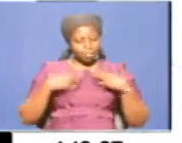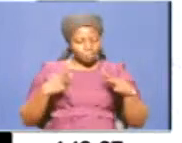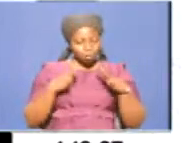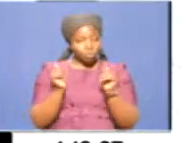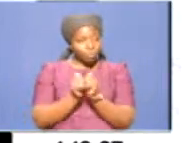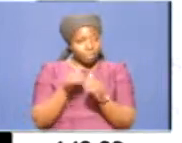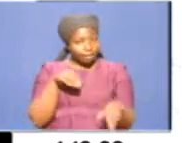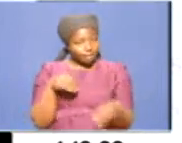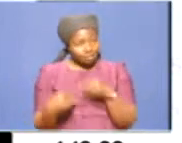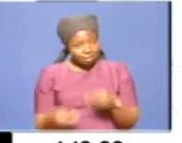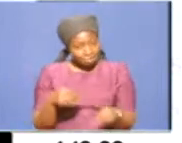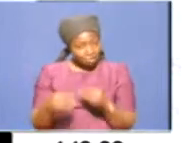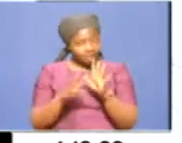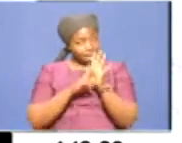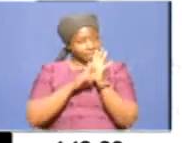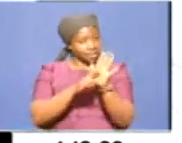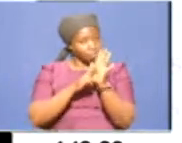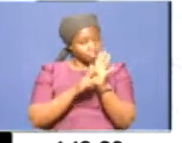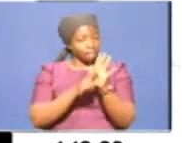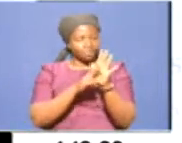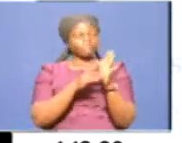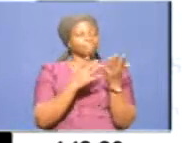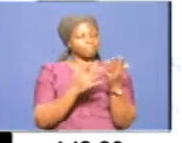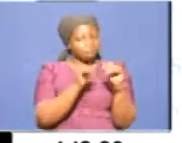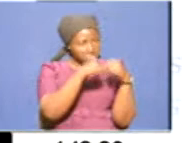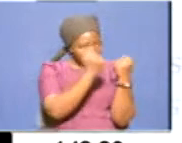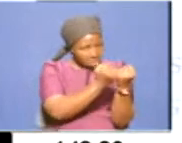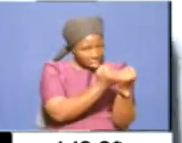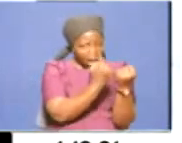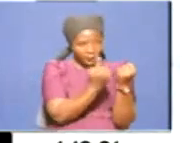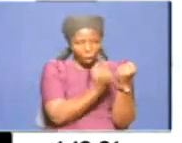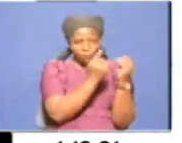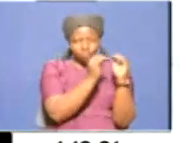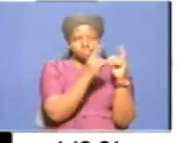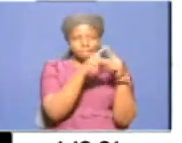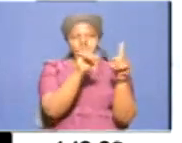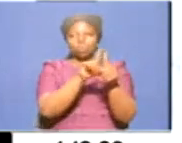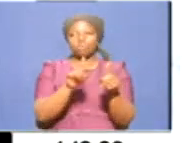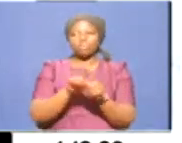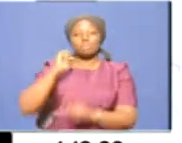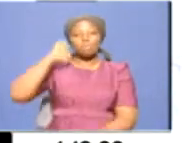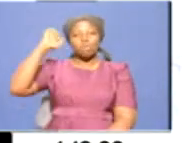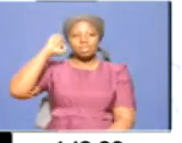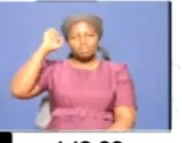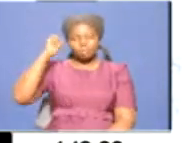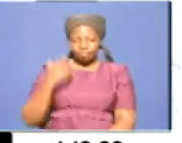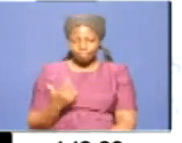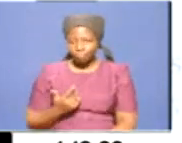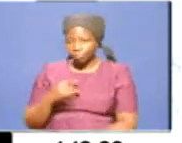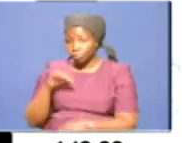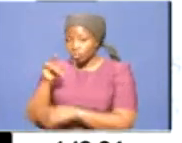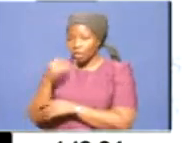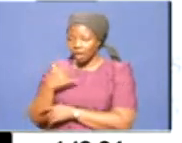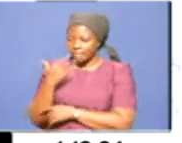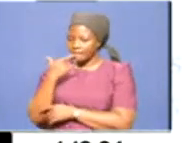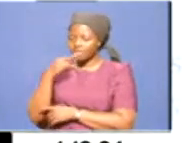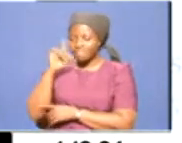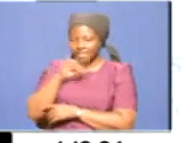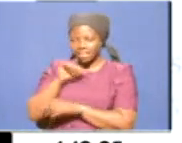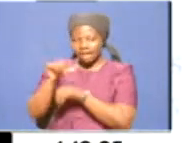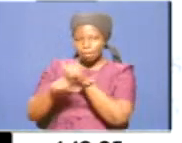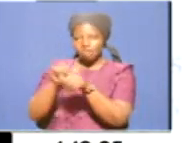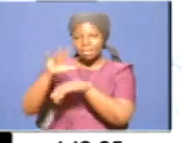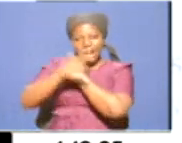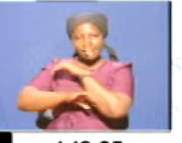are represented not only socially but even politically. All right. Yeah, there is one thing that you've mentioned about countries having ratified in the